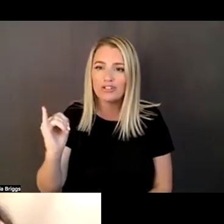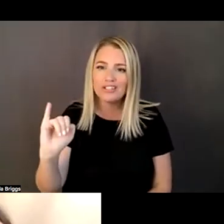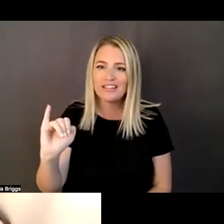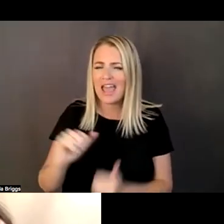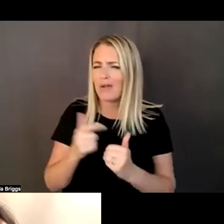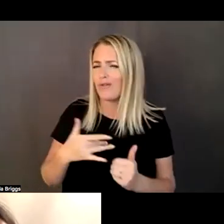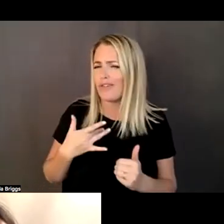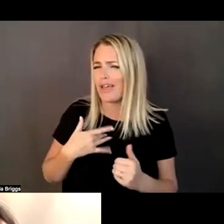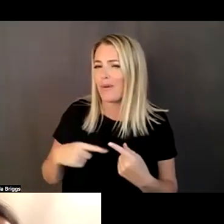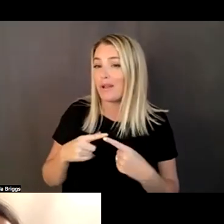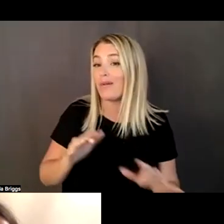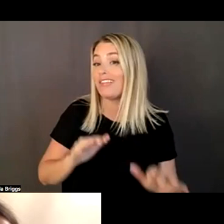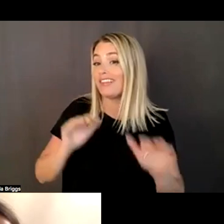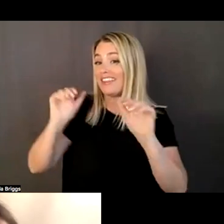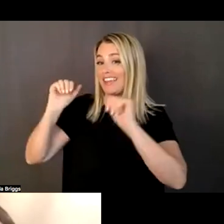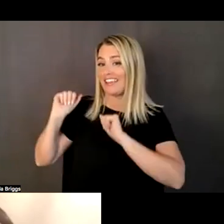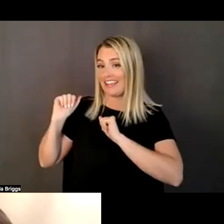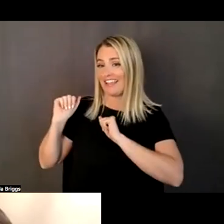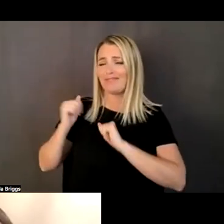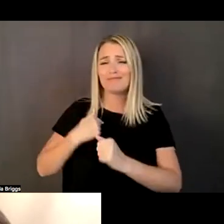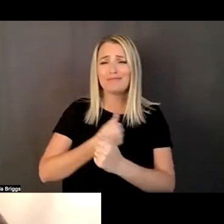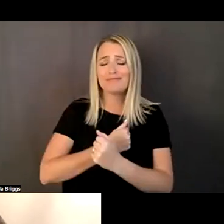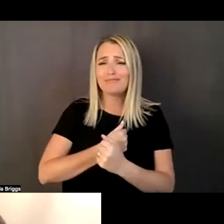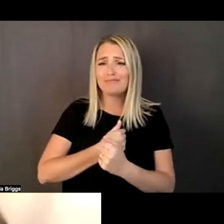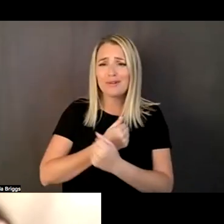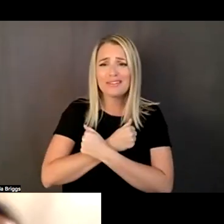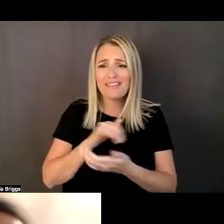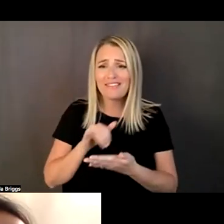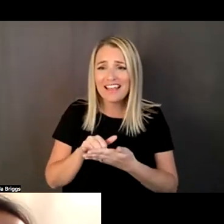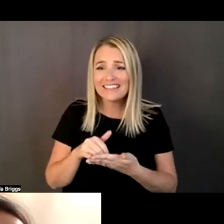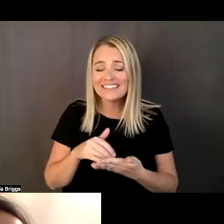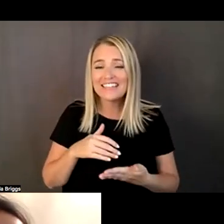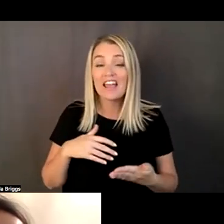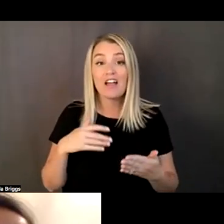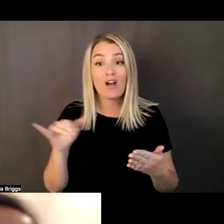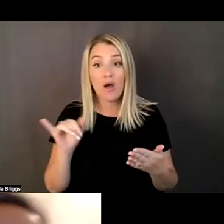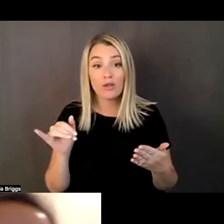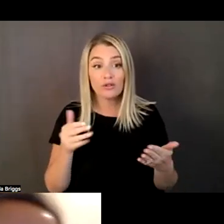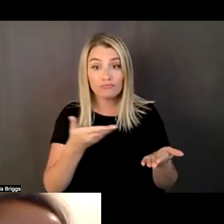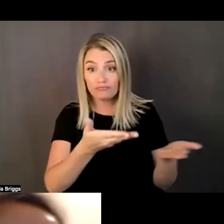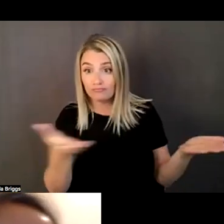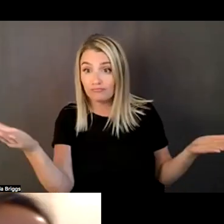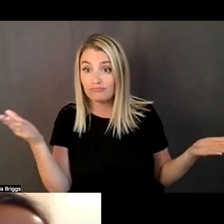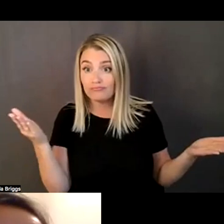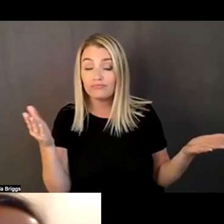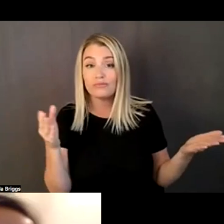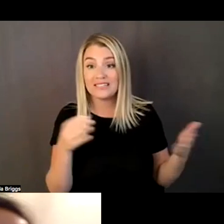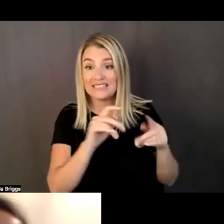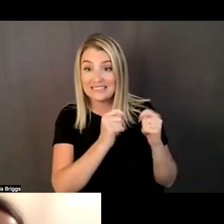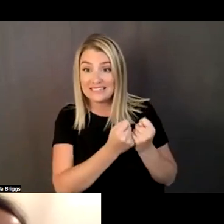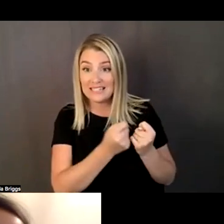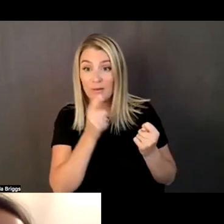this gathering. Would love that. And I also invite folks from the facilitation team